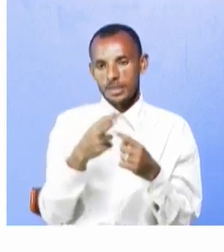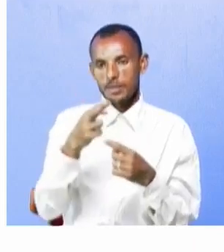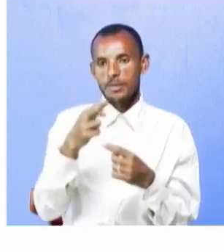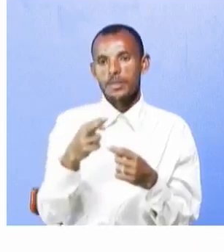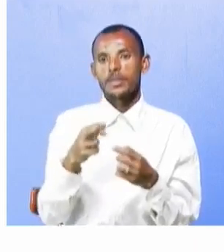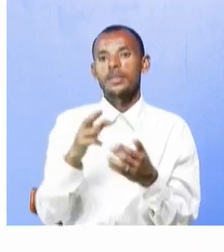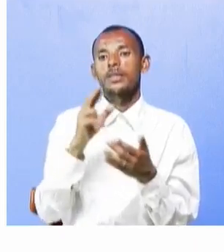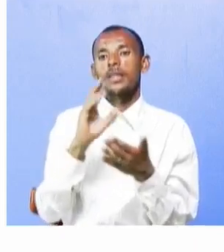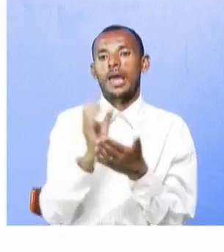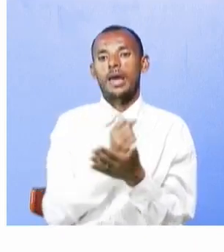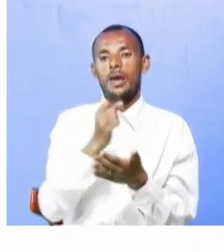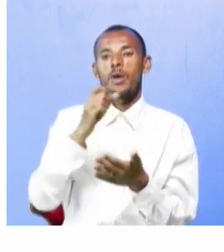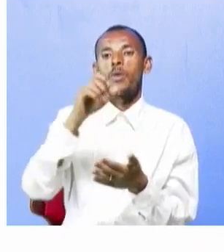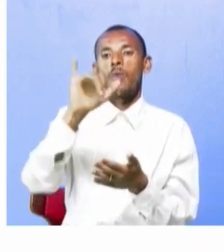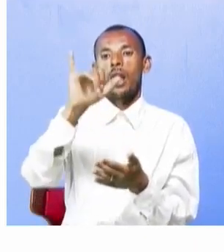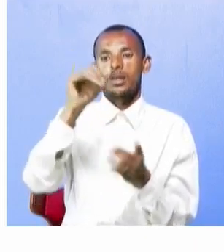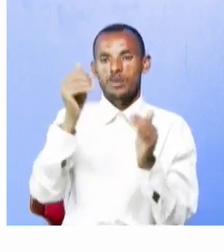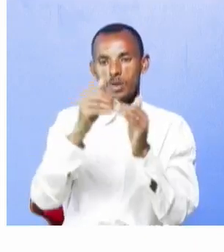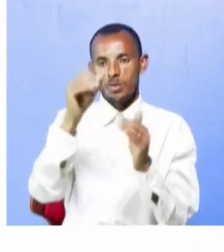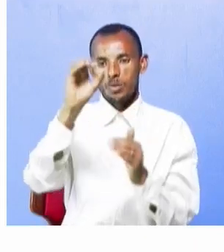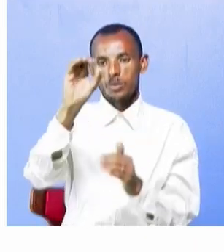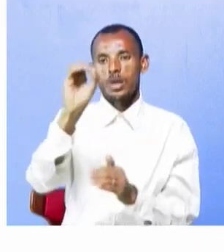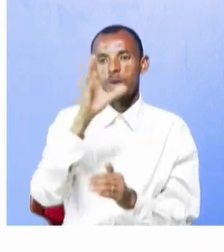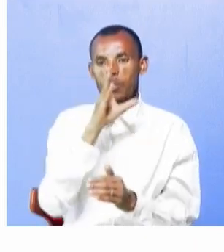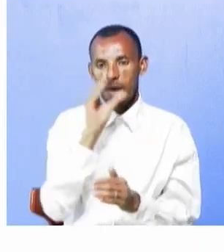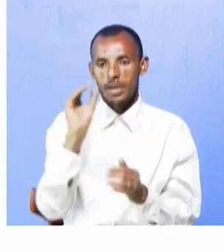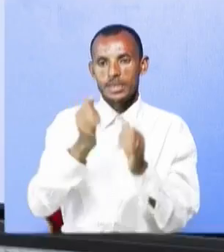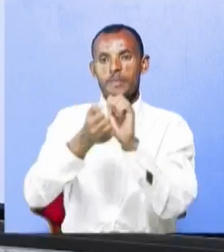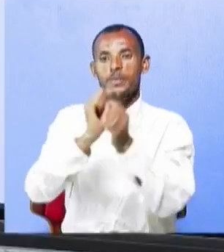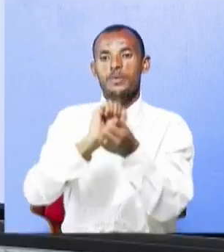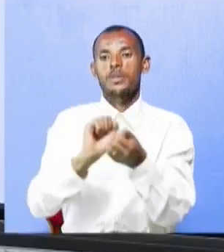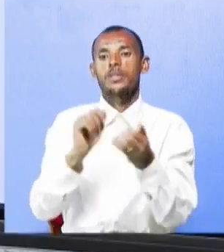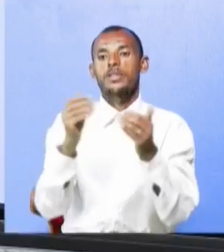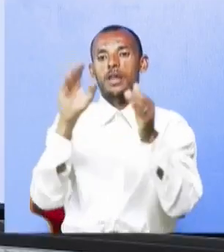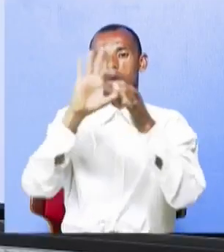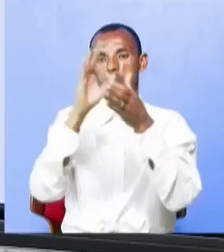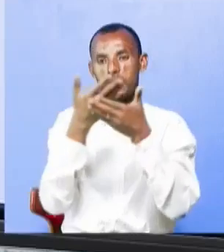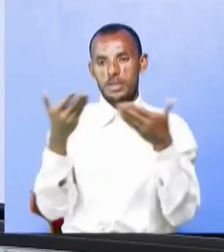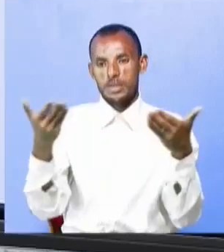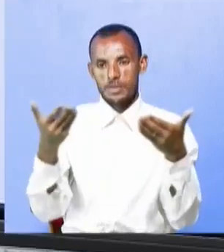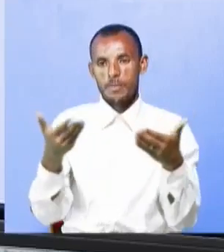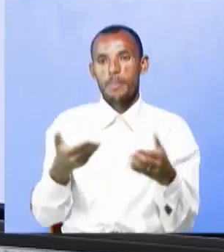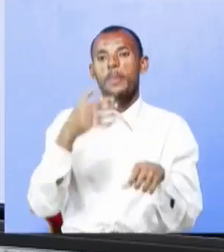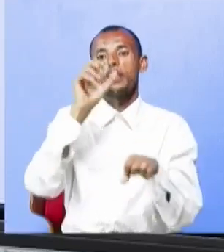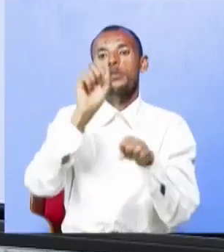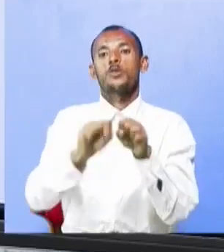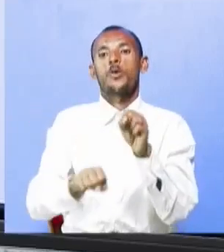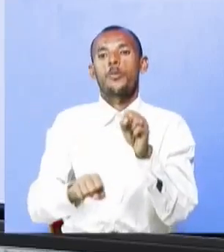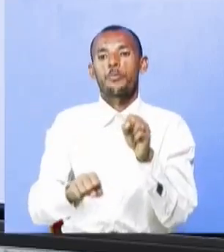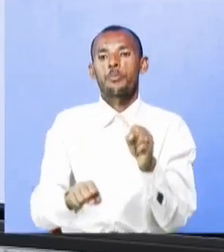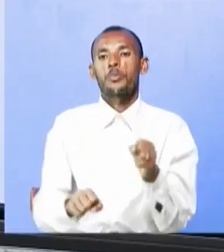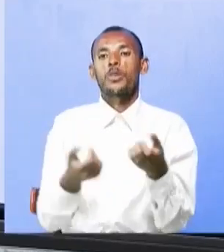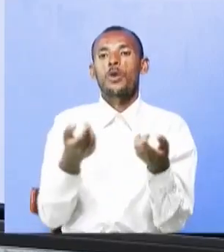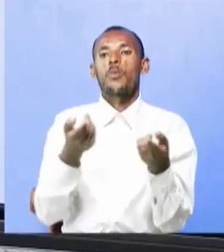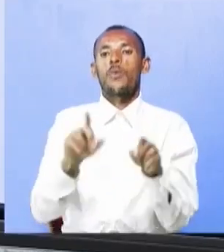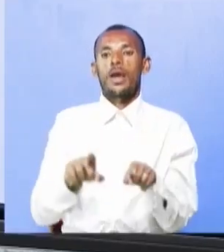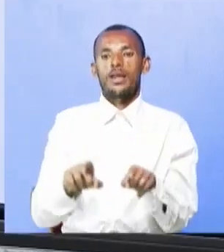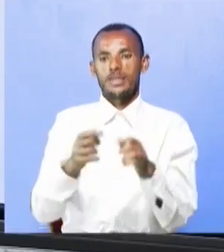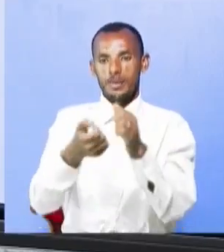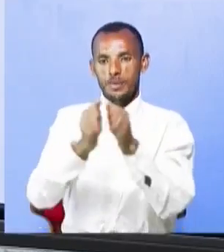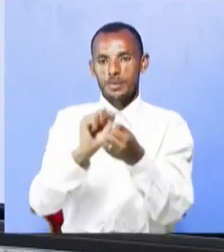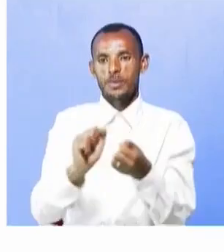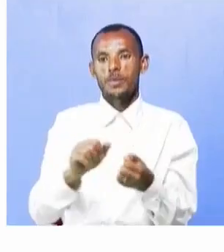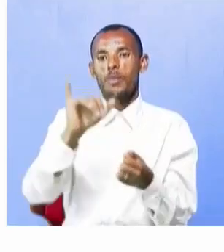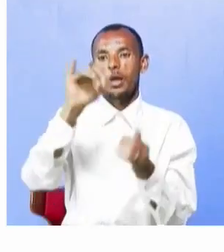take y is equals to 0 and substitute in the equation. So whenever we substitute y